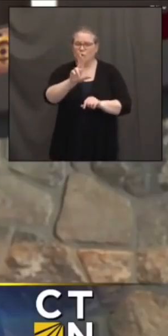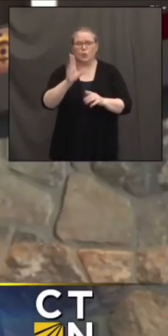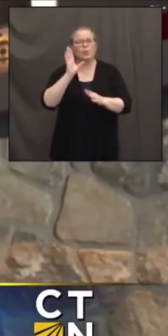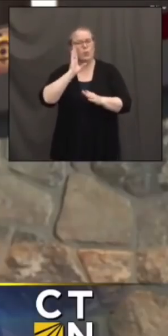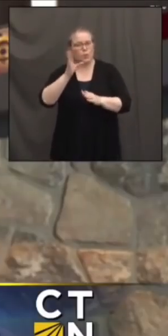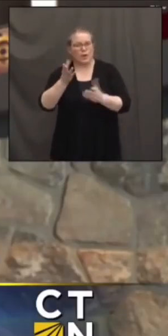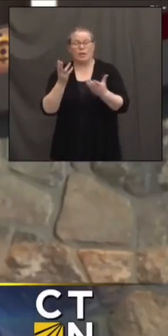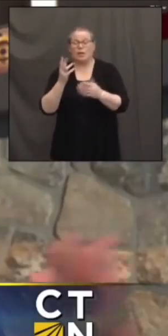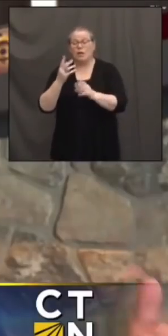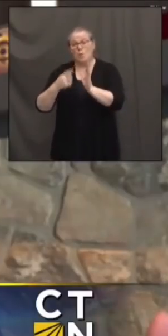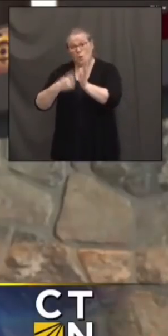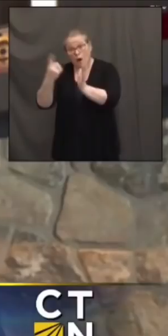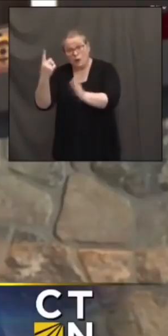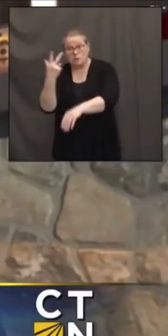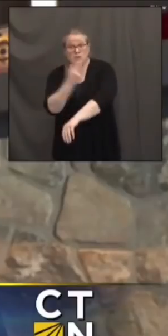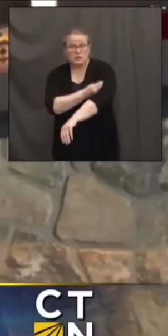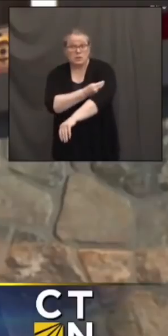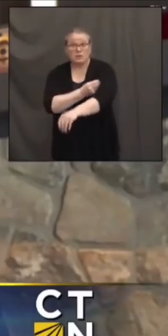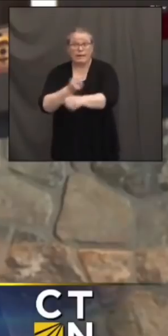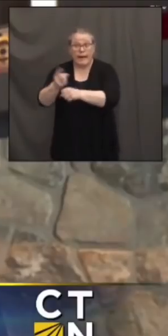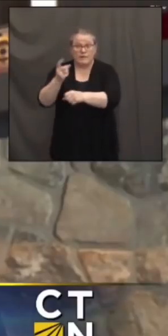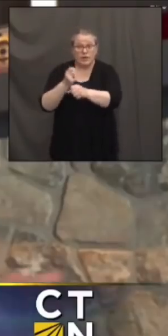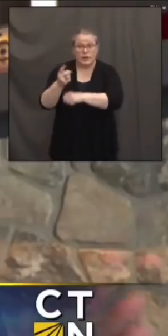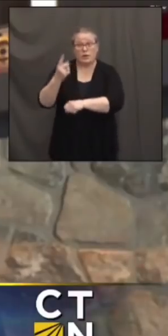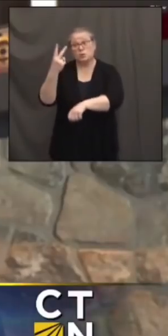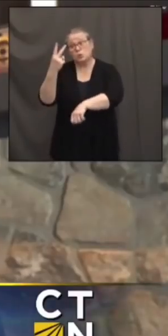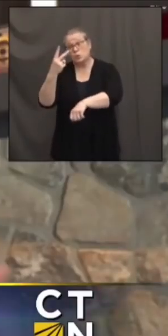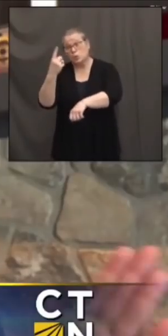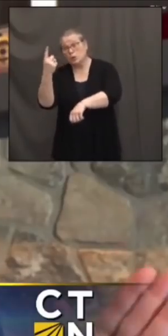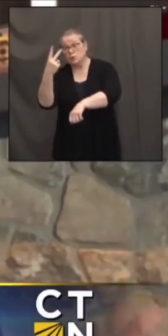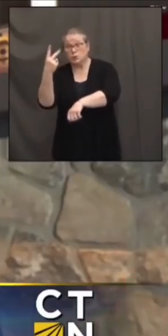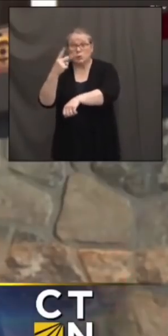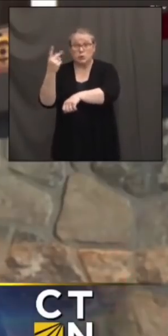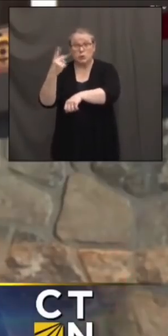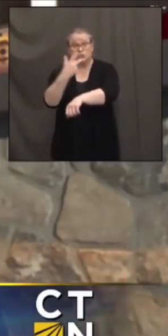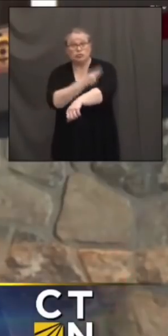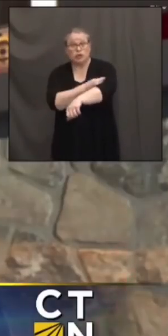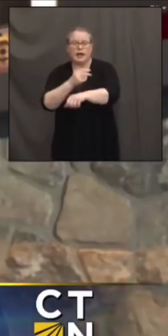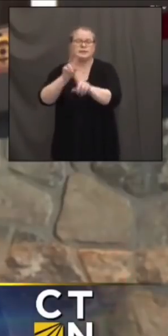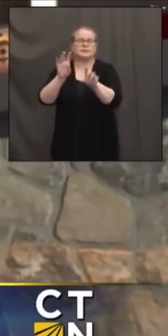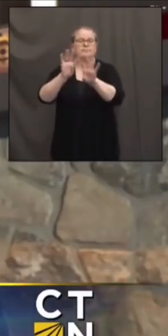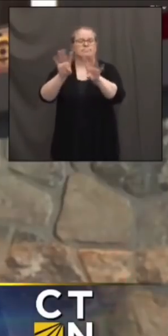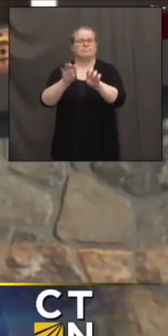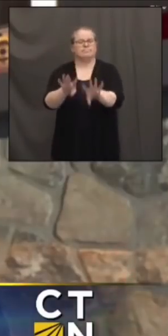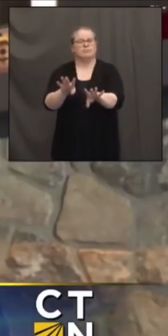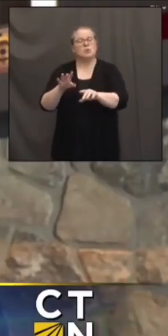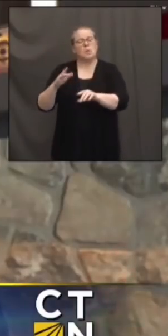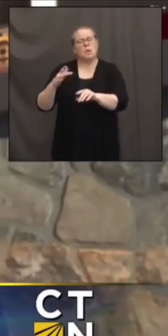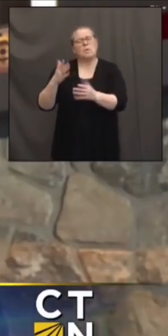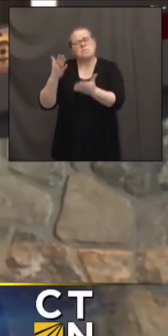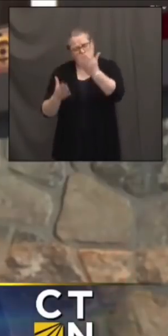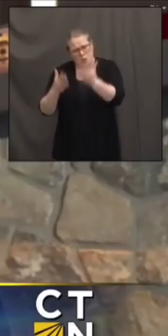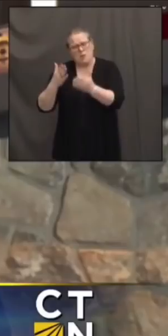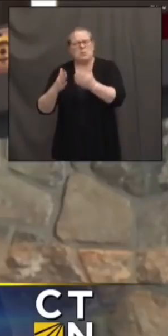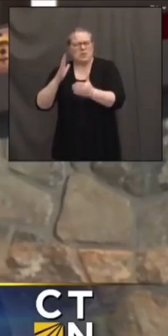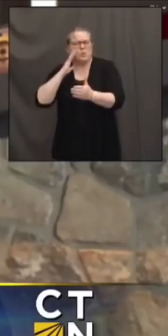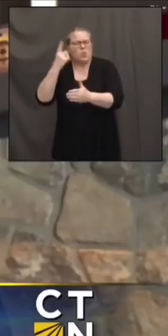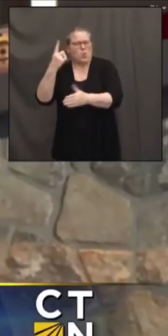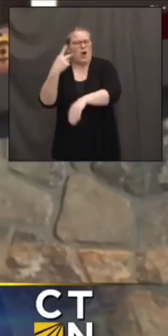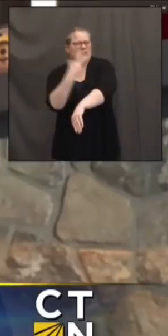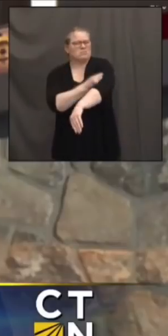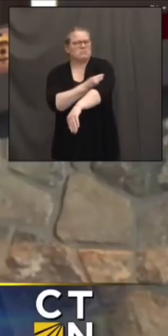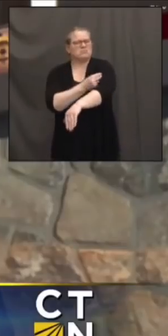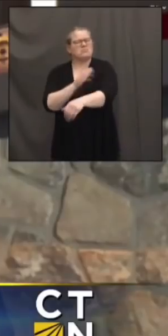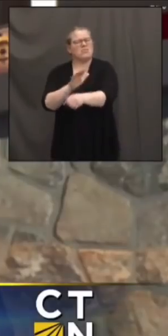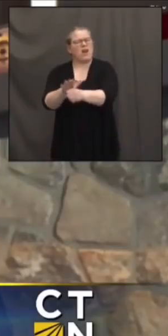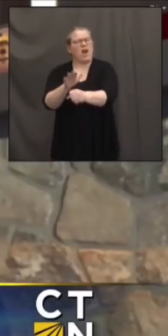as a booster a year out, that will probably be the case. In terms of just the if it's more of a